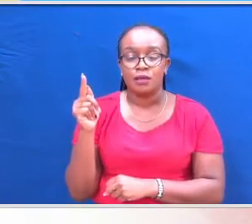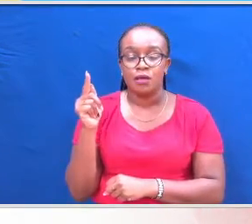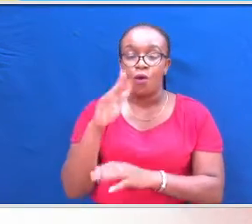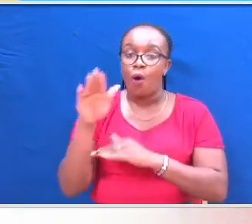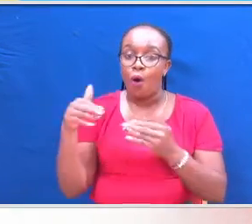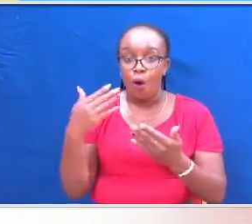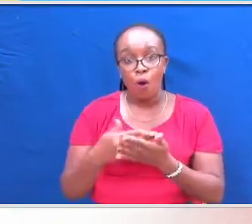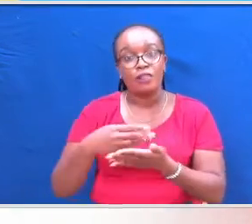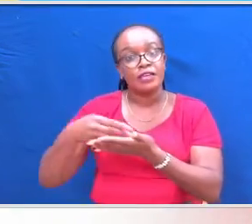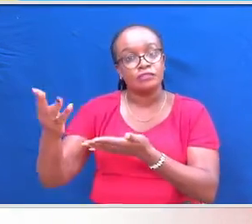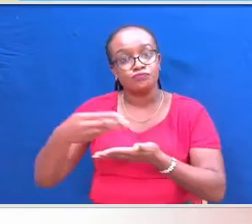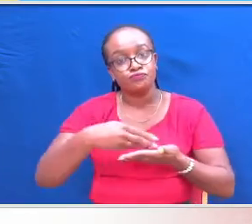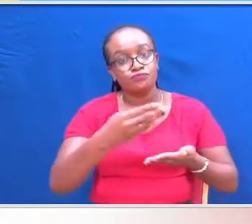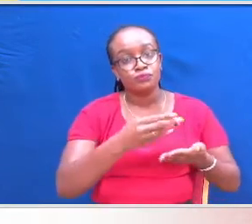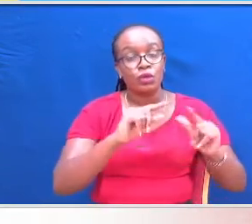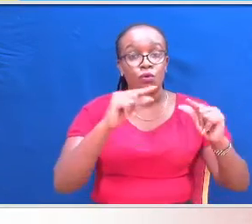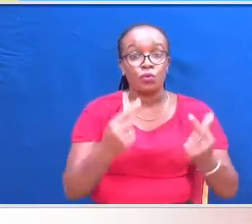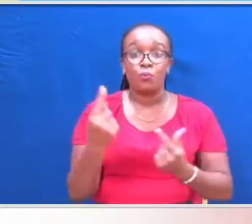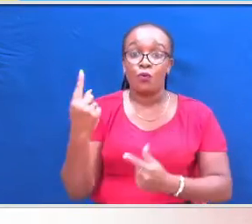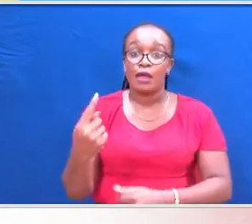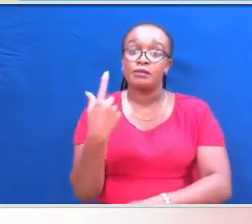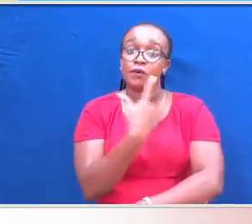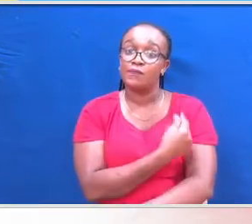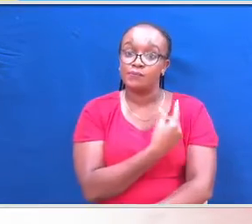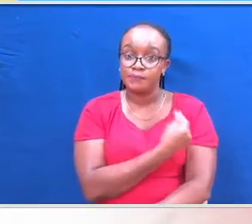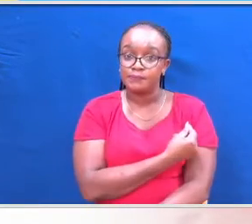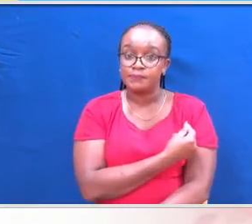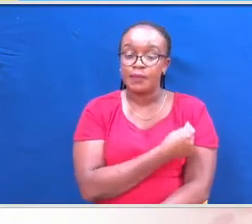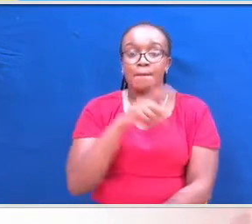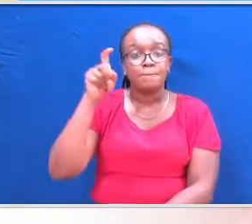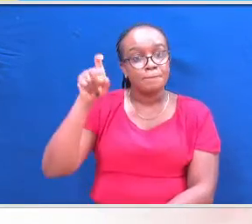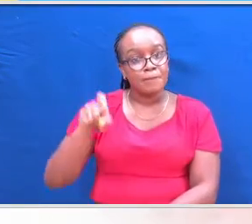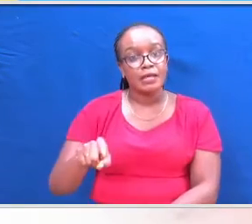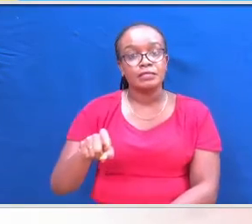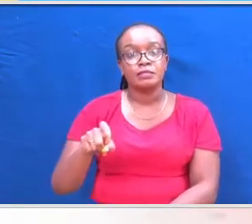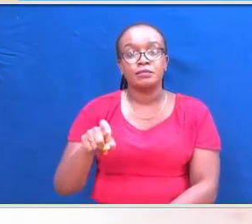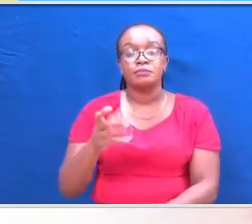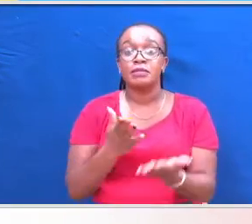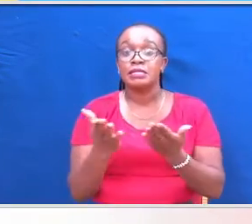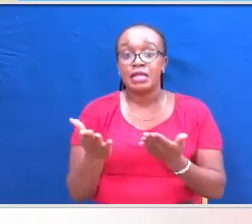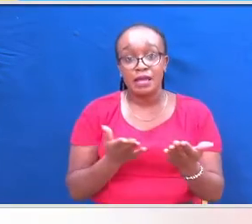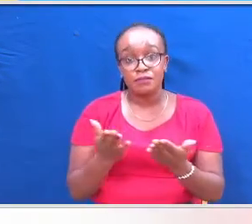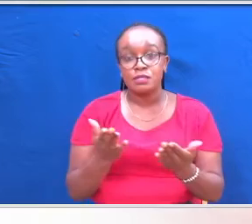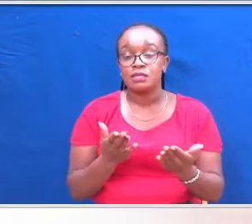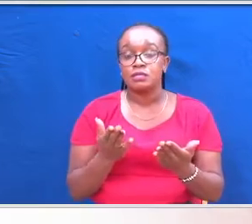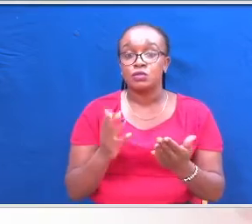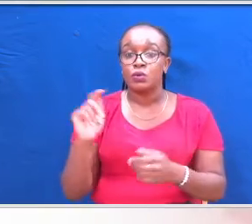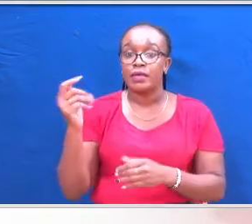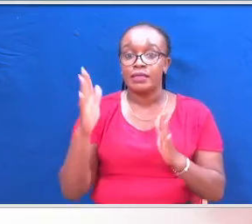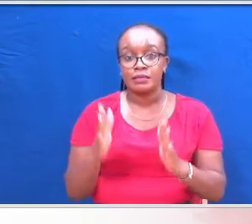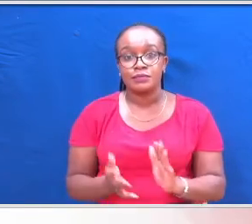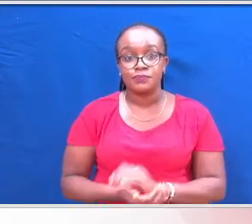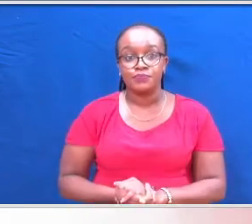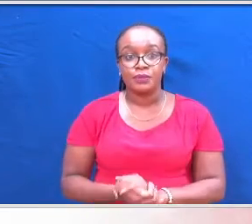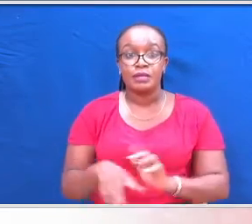All distributed phase 1 doses of the vaccine should be delivered into arms of Kenyans. On the